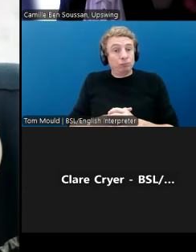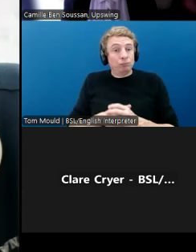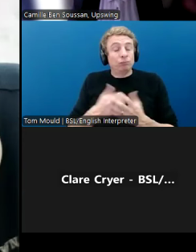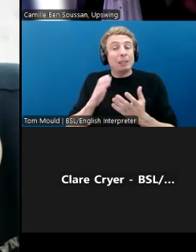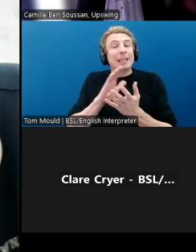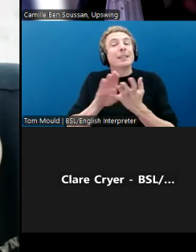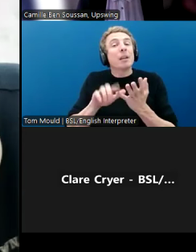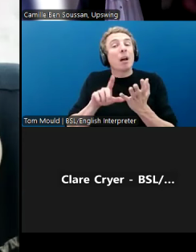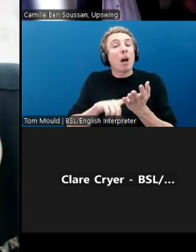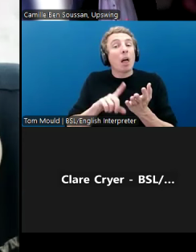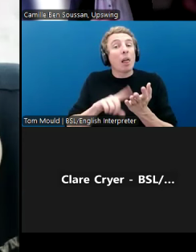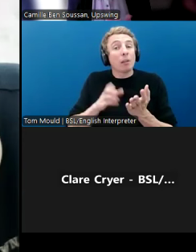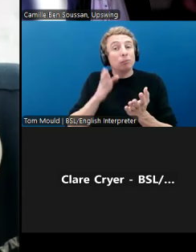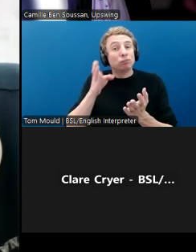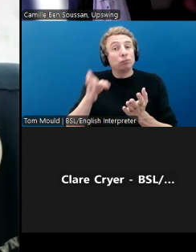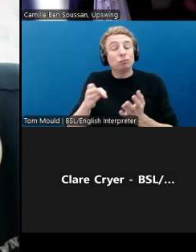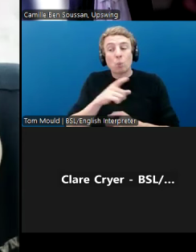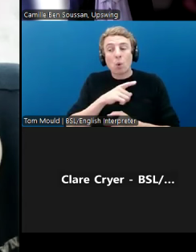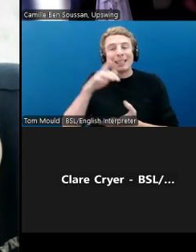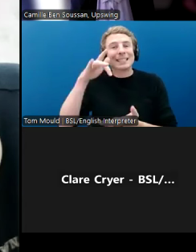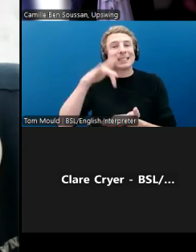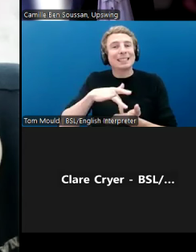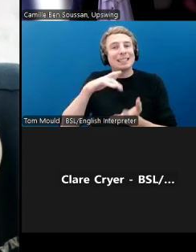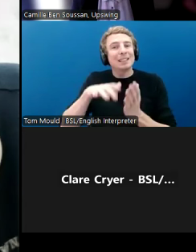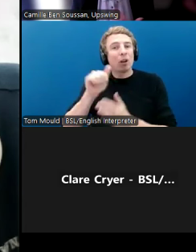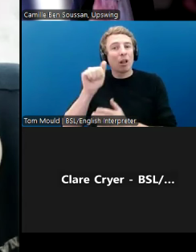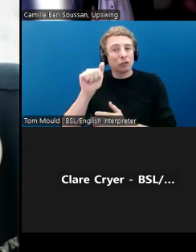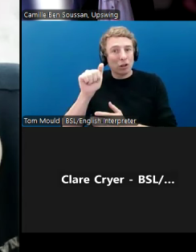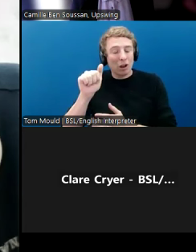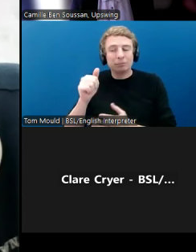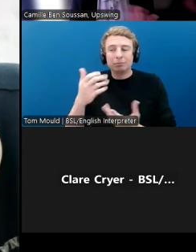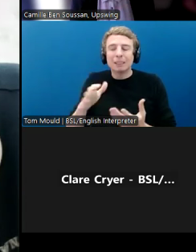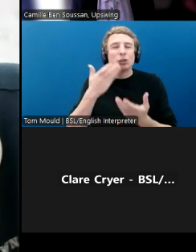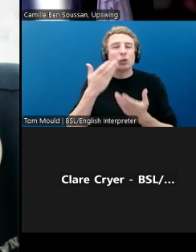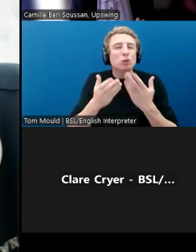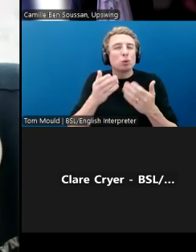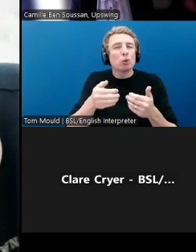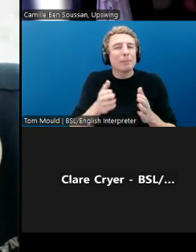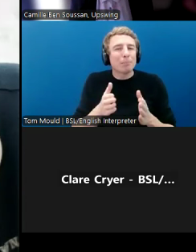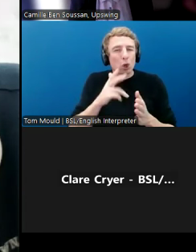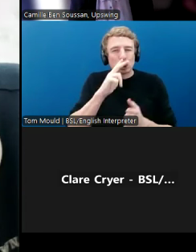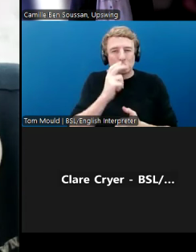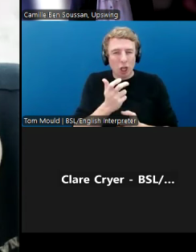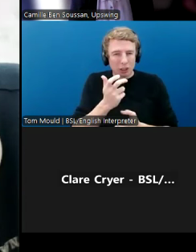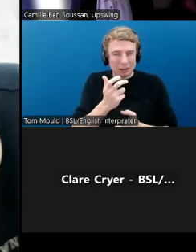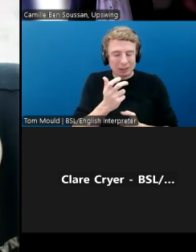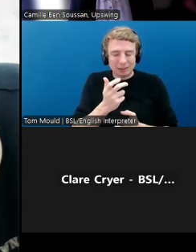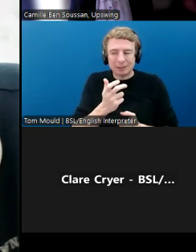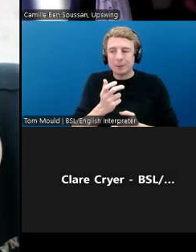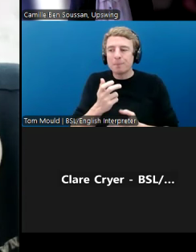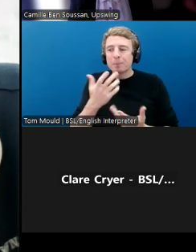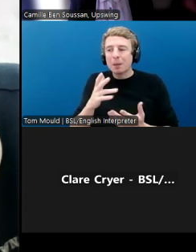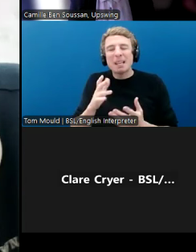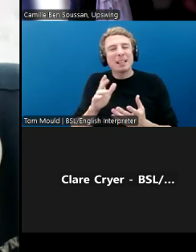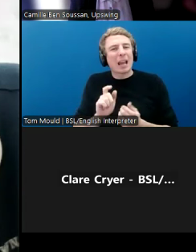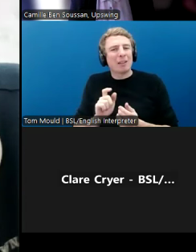with Storybox Circus. We sort of adapted the project that we did with Magic Me into a touring model. And that kind